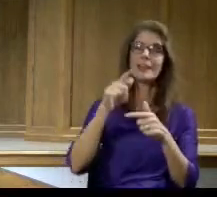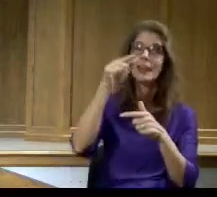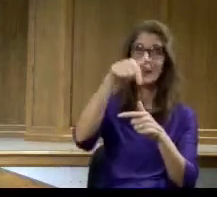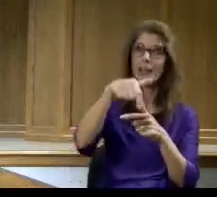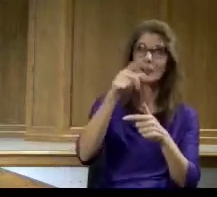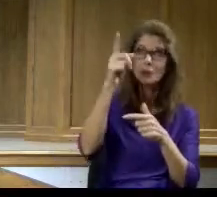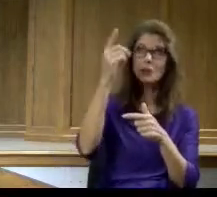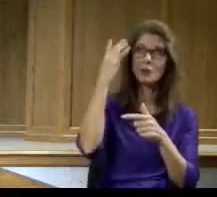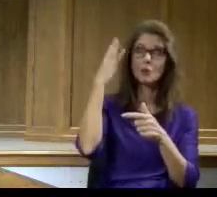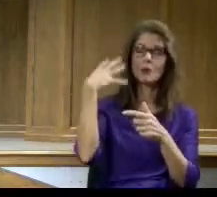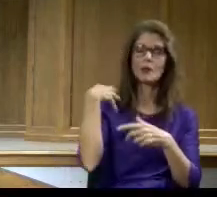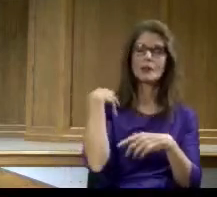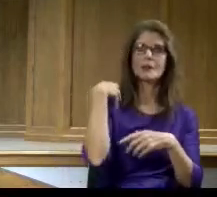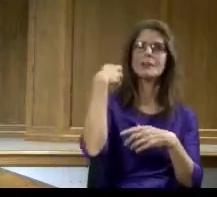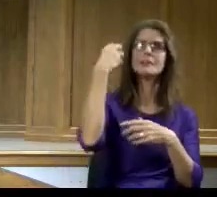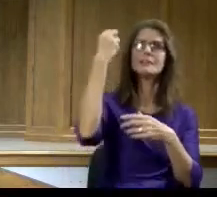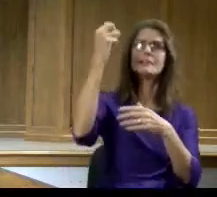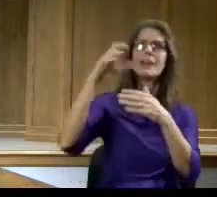into glory.